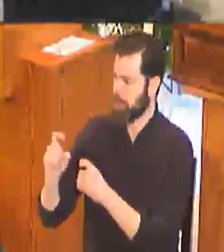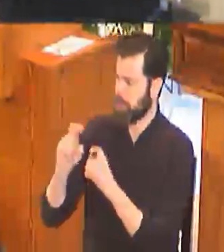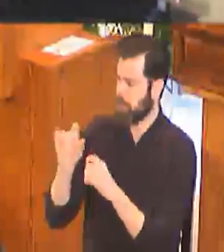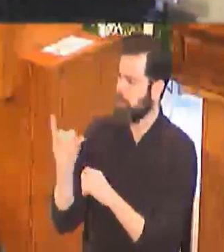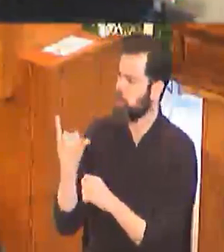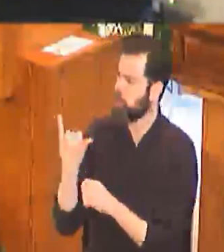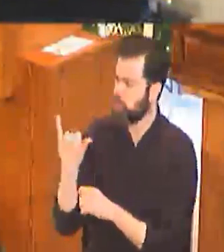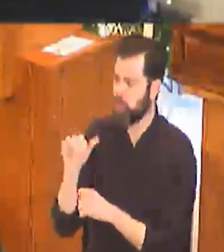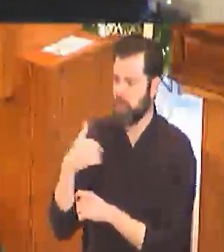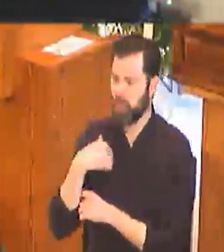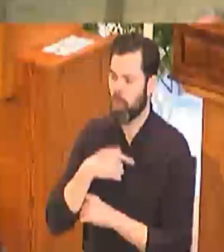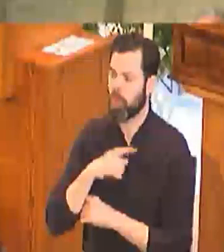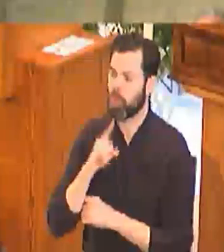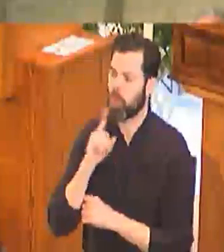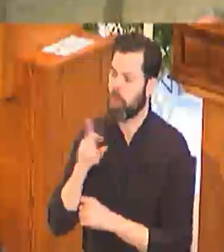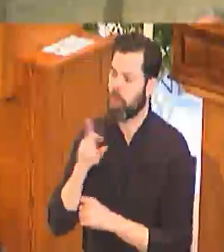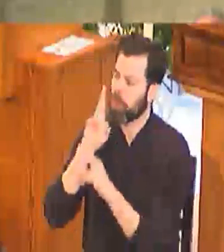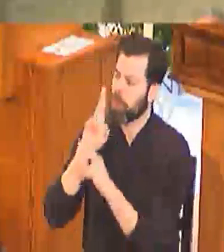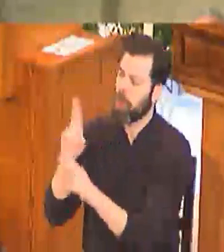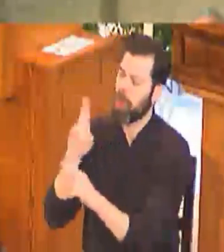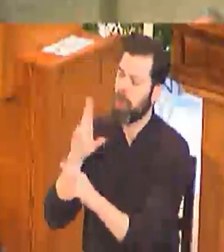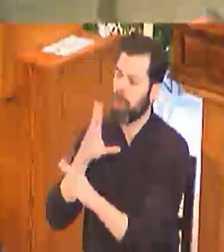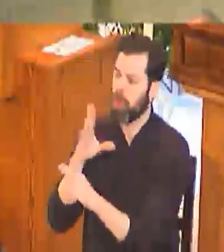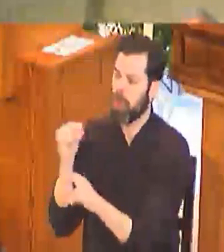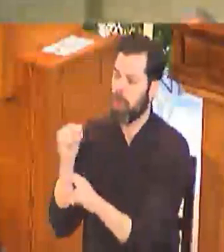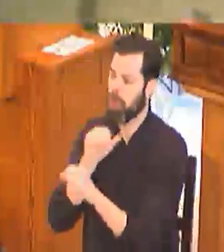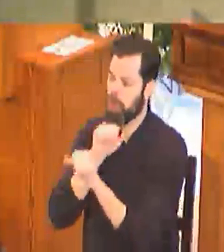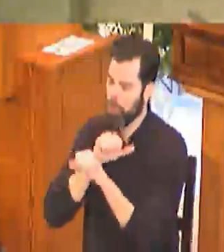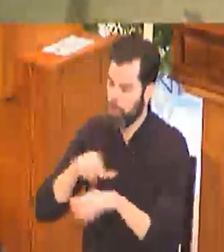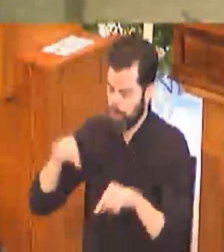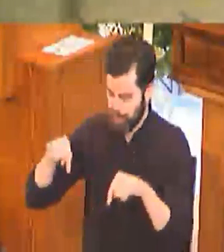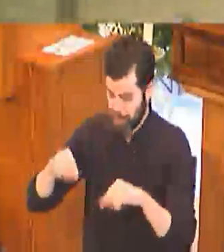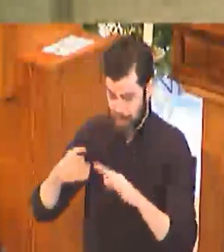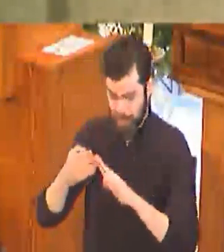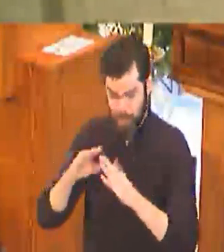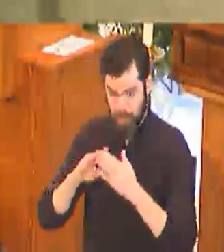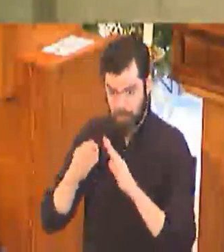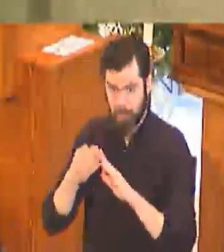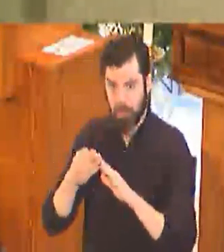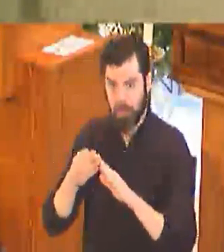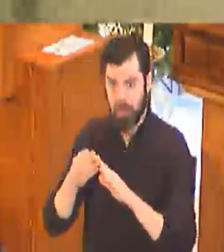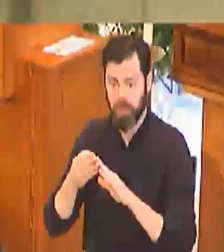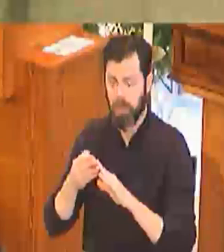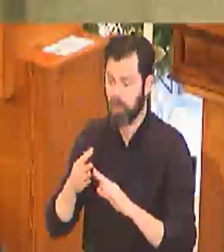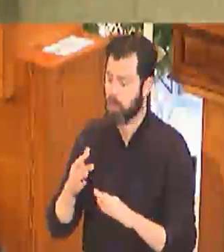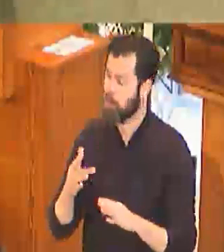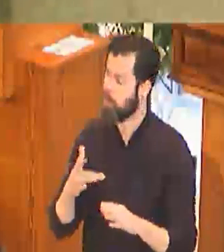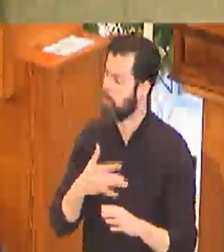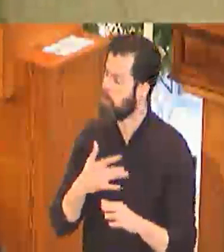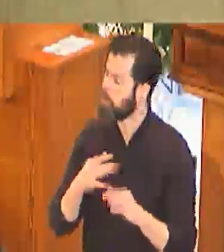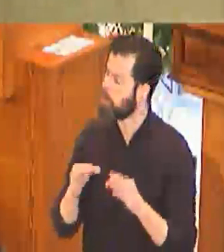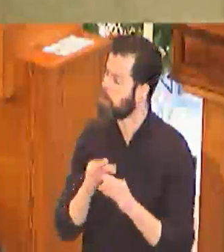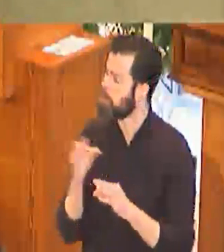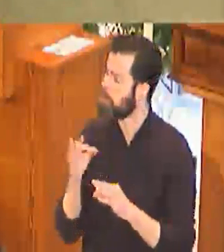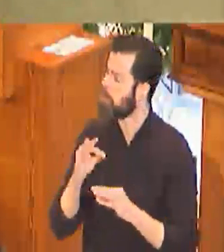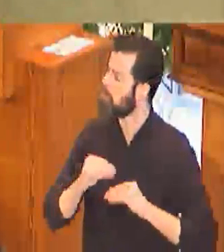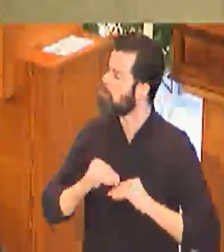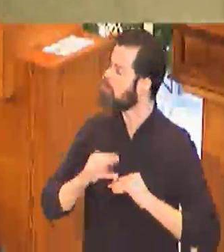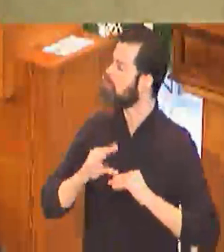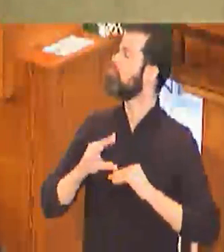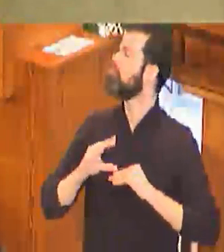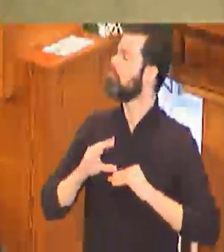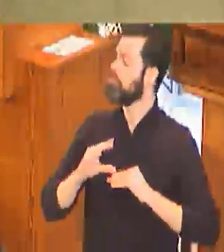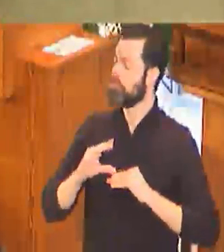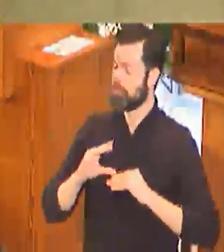as we truly honor and bless this community if we have been spiritually fed here. And so we